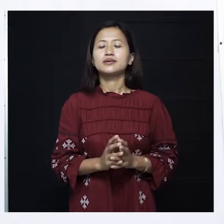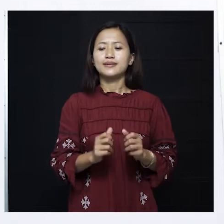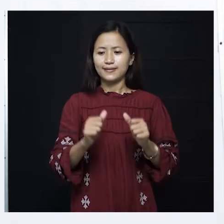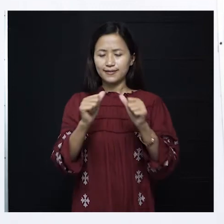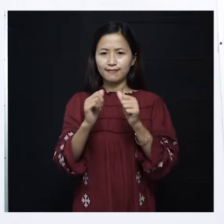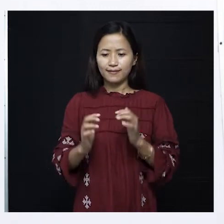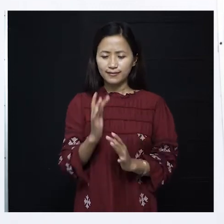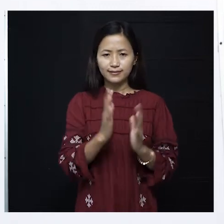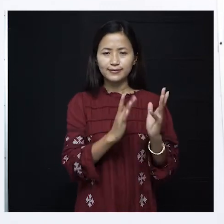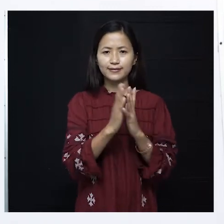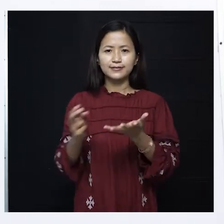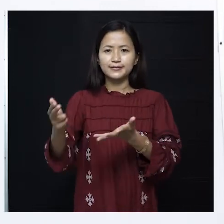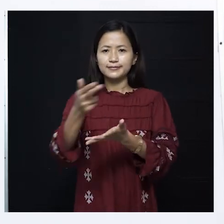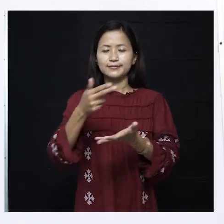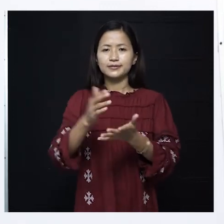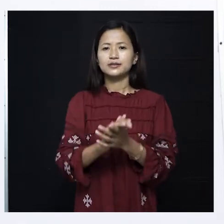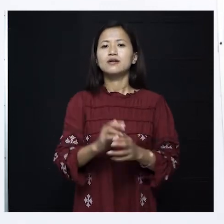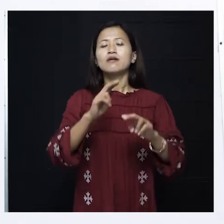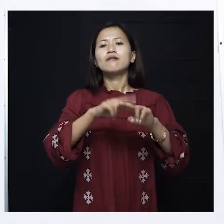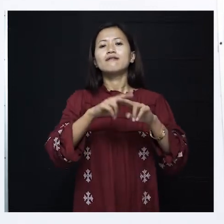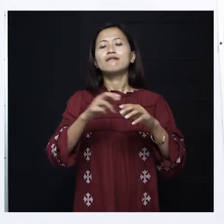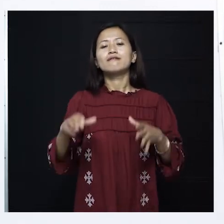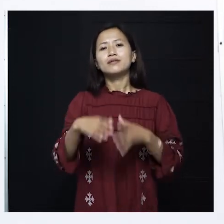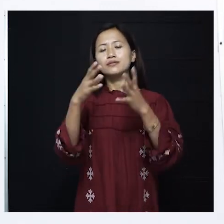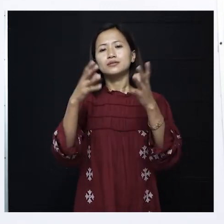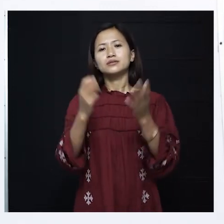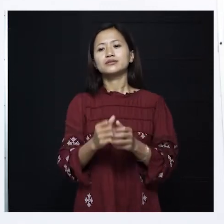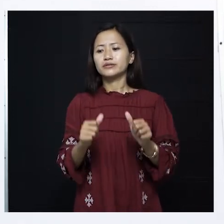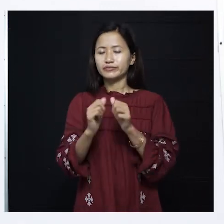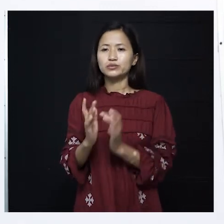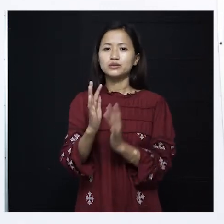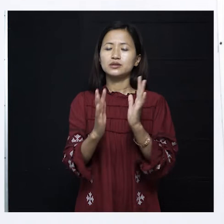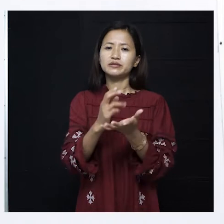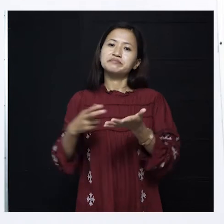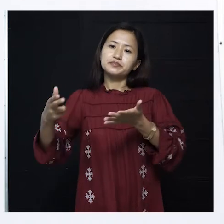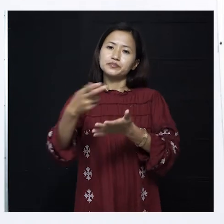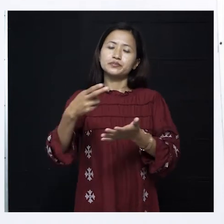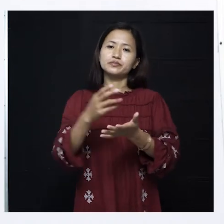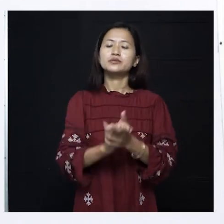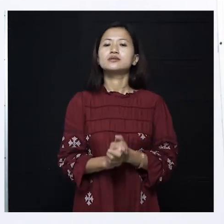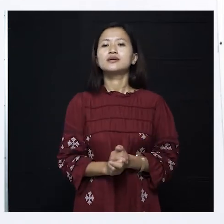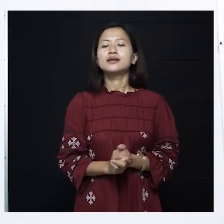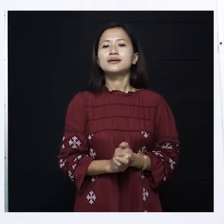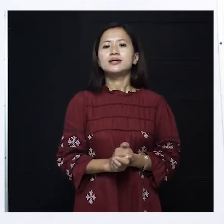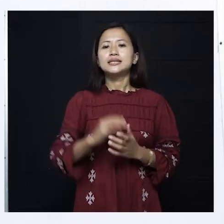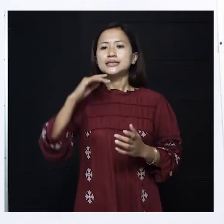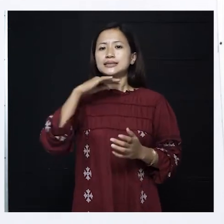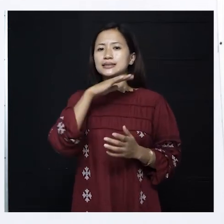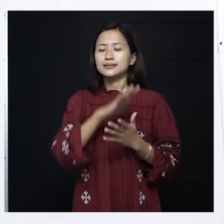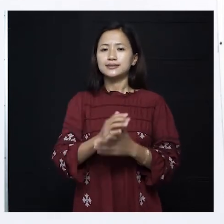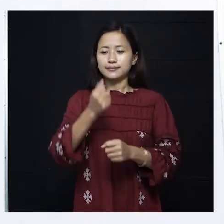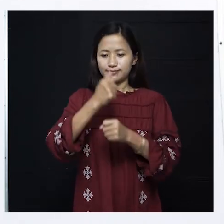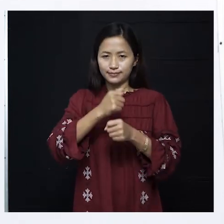agricultural field. Okay, so forest or agricultural field. So that will be the color green.